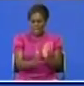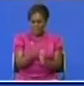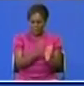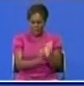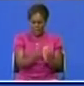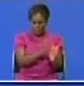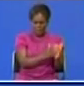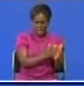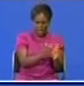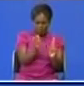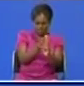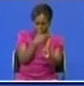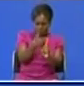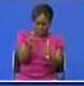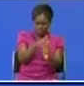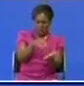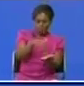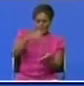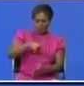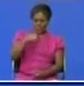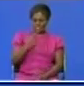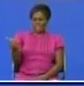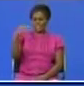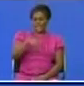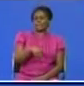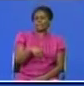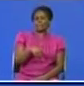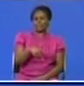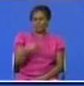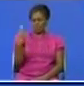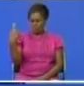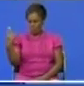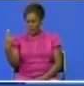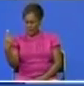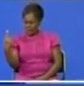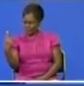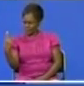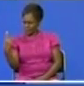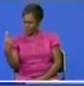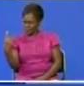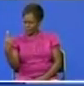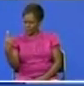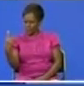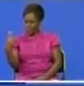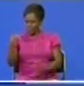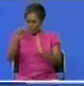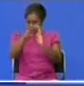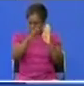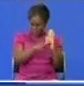incentives where we can have more foreign tourists coming into the country. One is the charter incentive